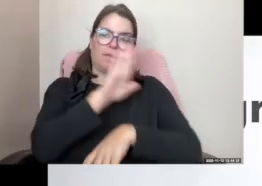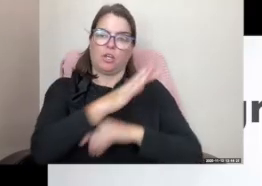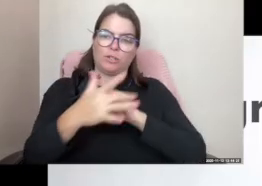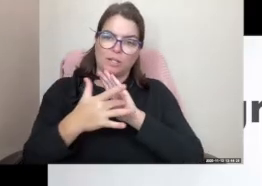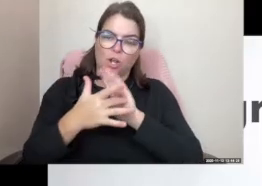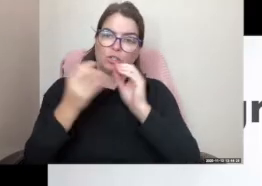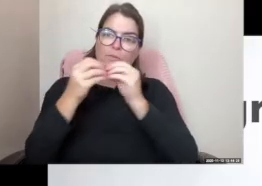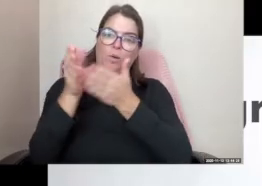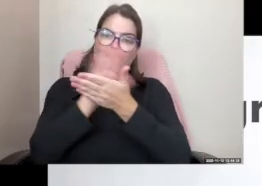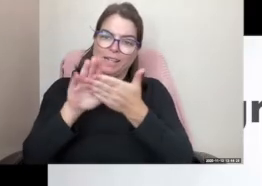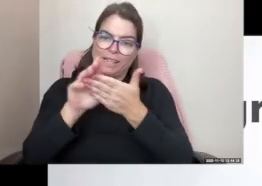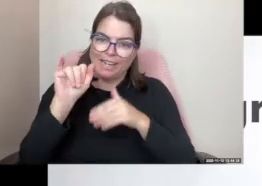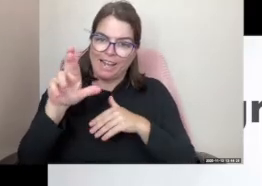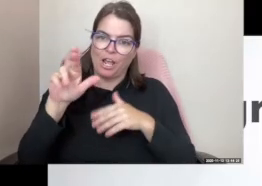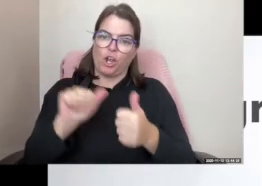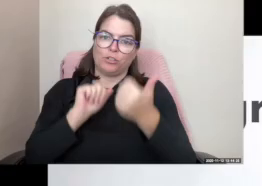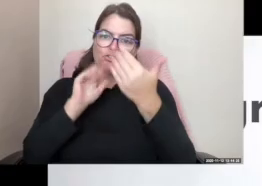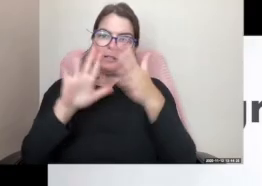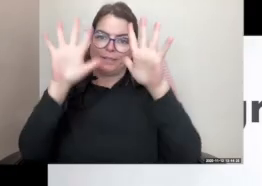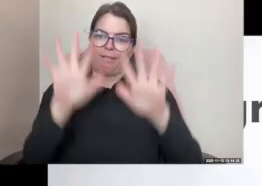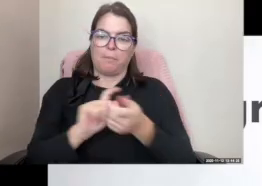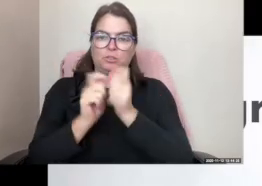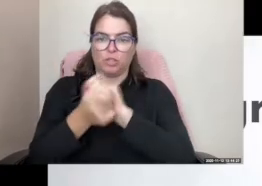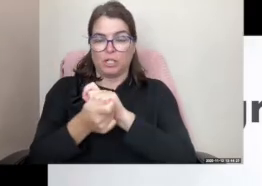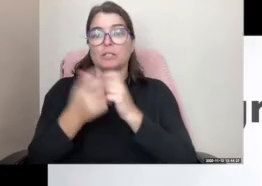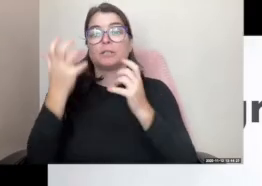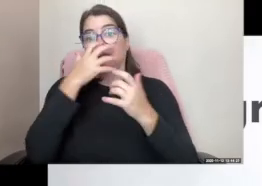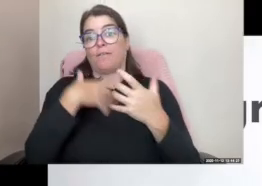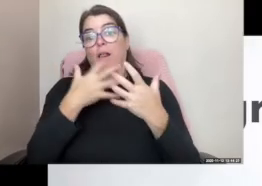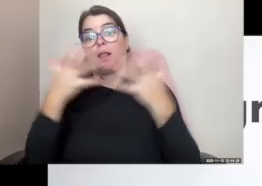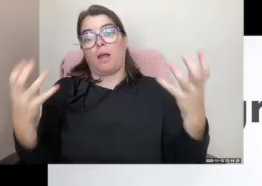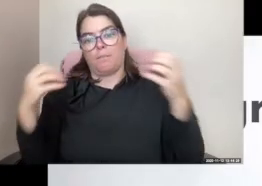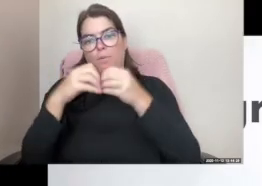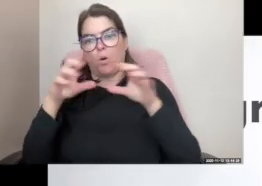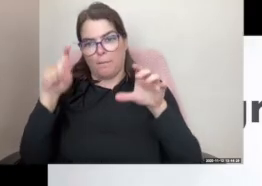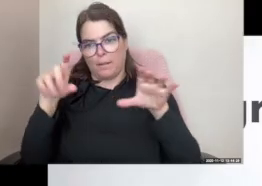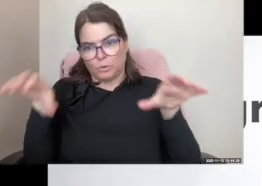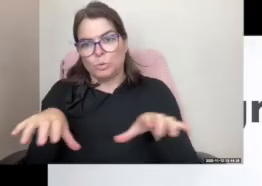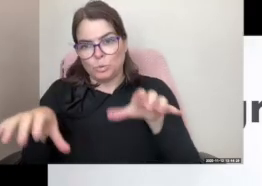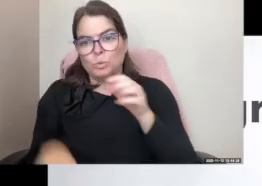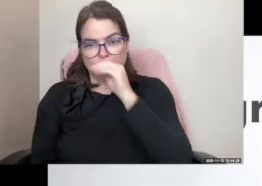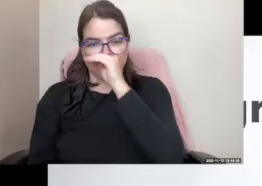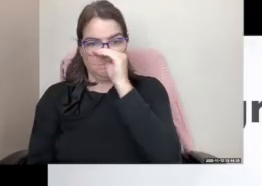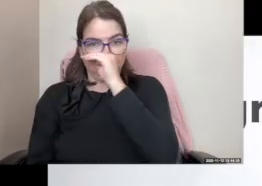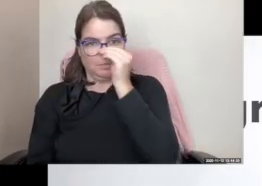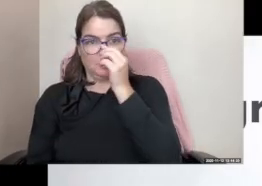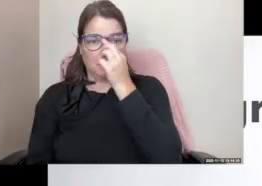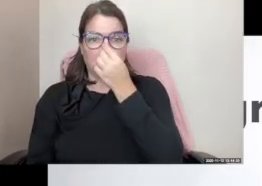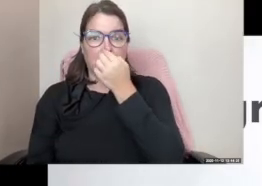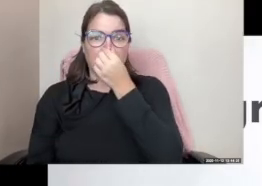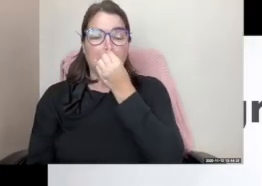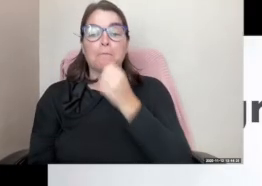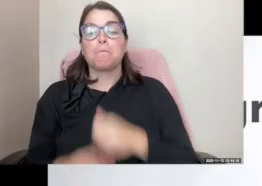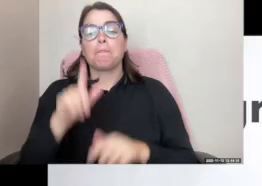Collectively, these results show that investments in CARB's incentive program are helping California make significant progress in advancing